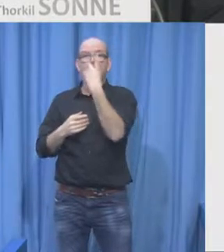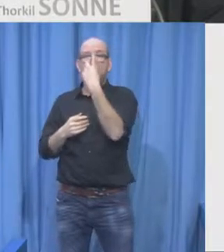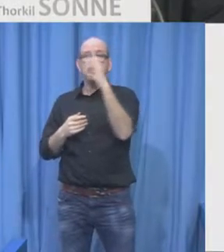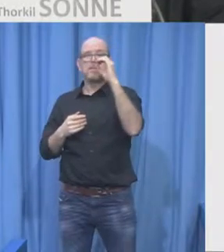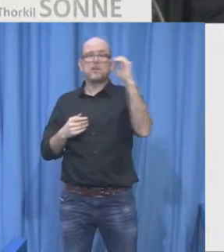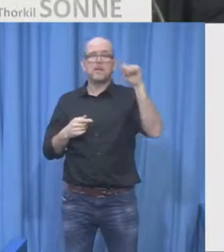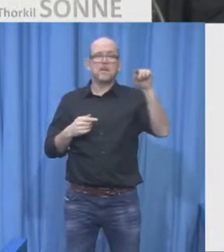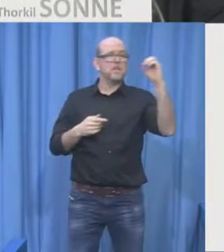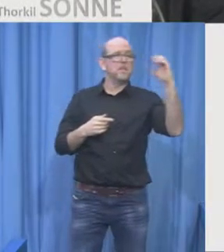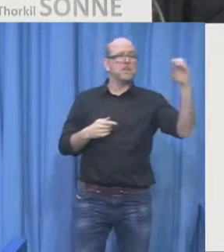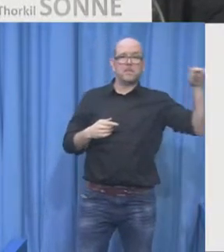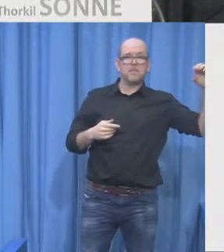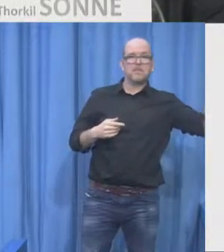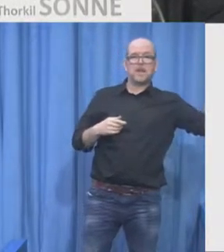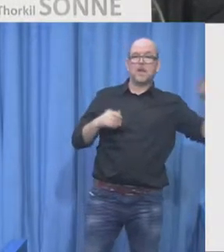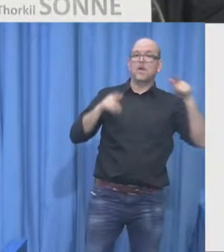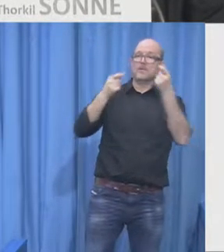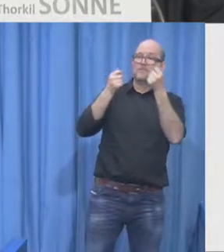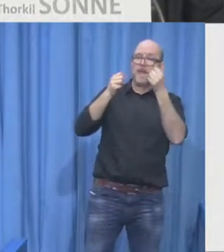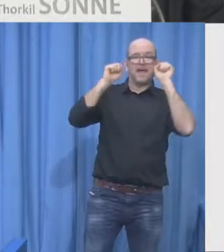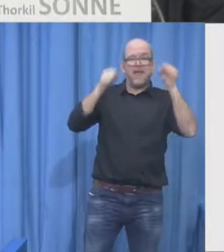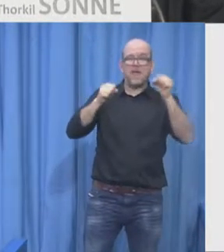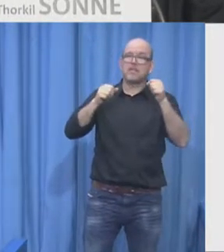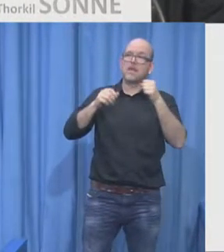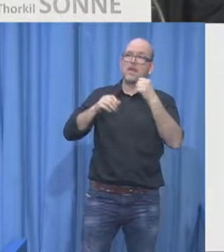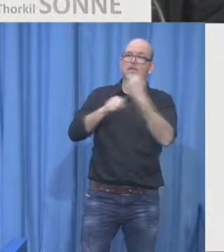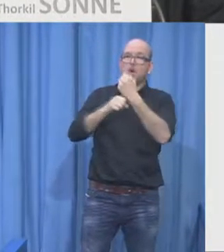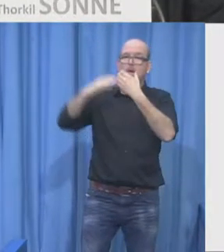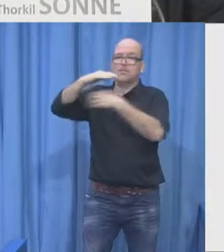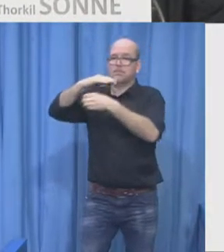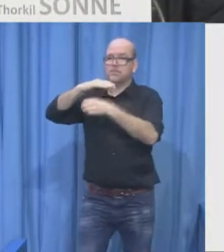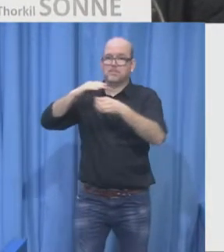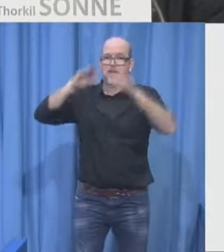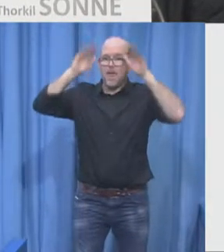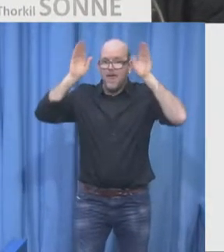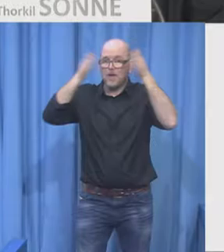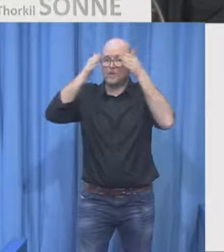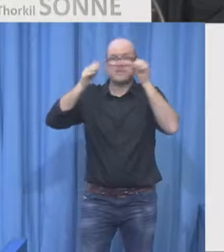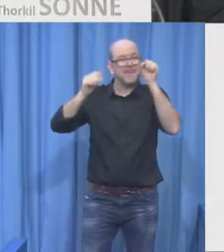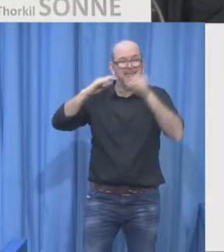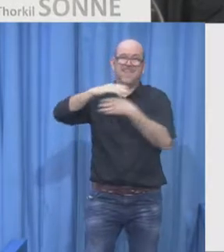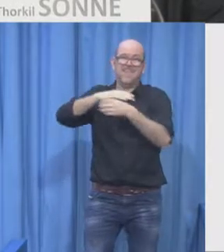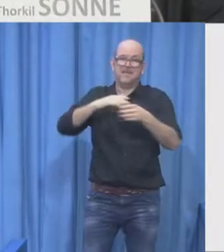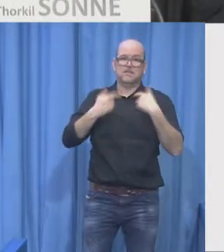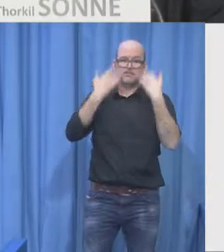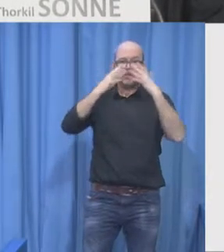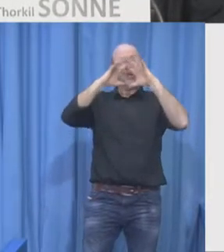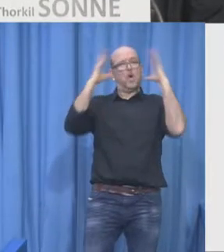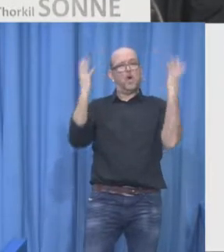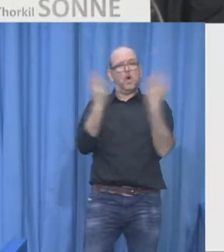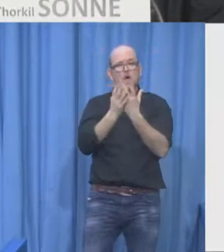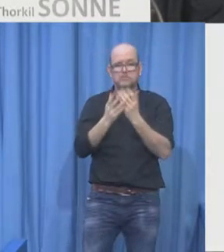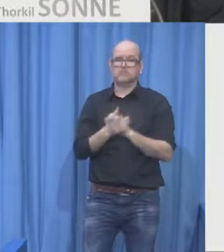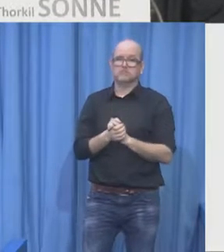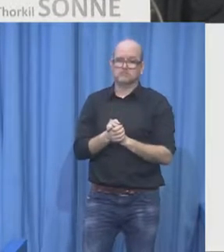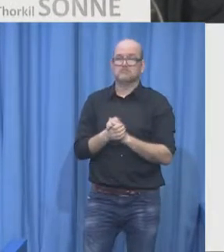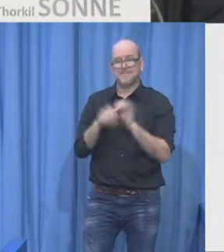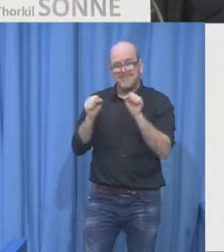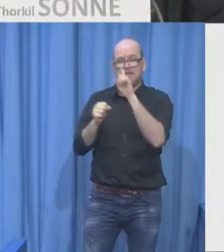citizen country, but that is why I relocated to the US and I'm working on the global scene right